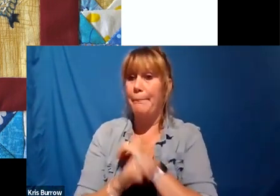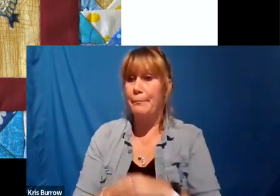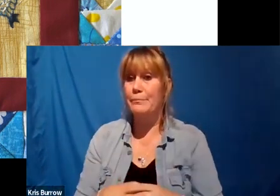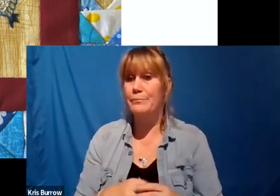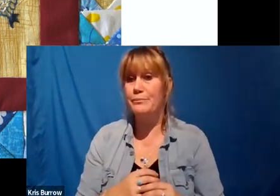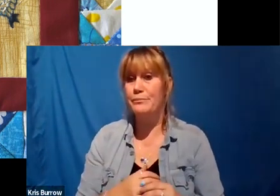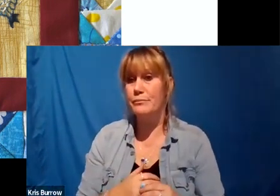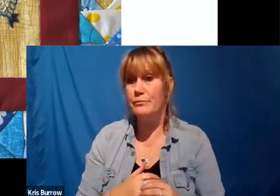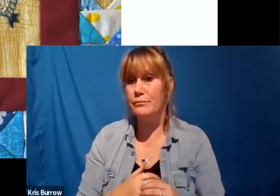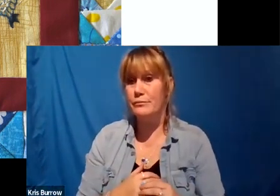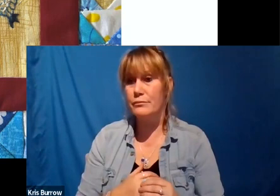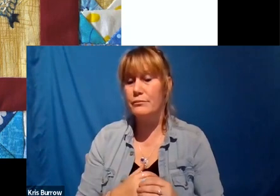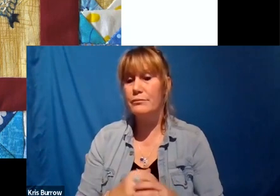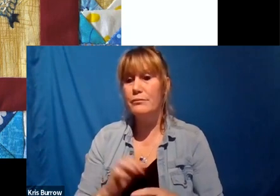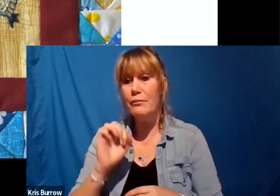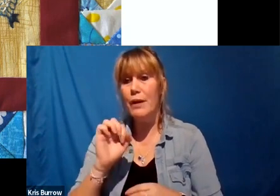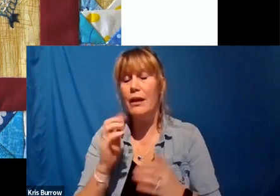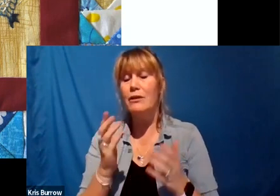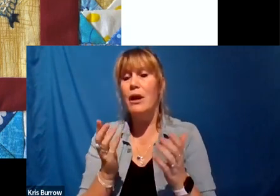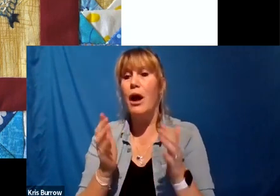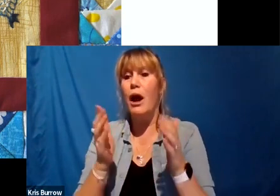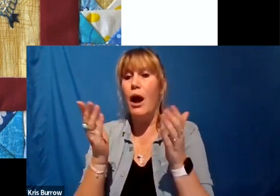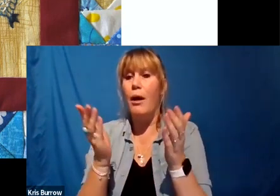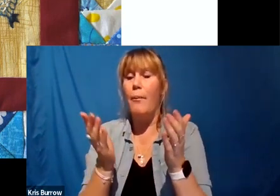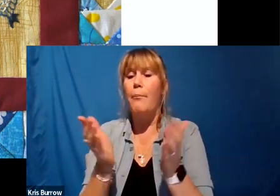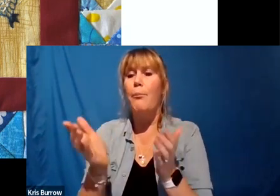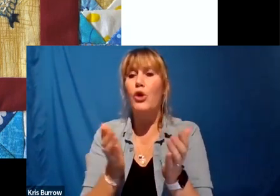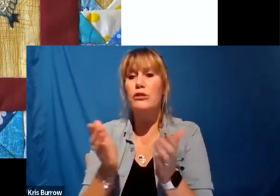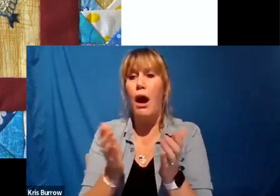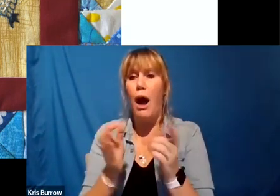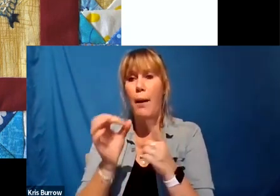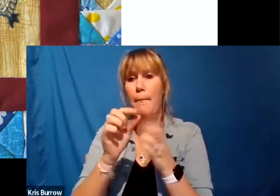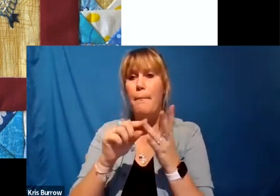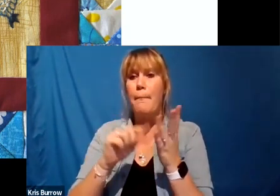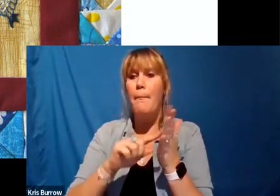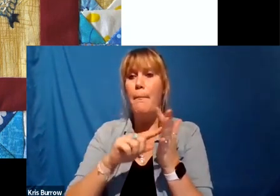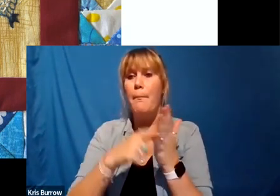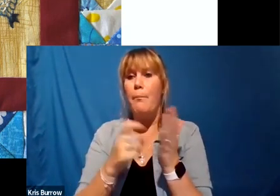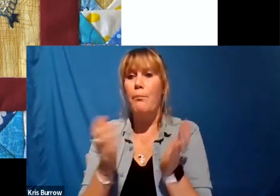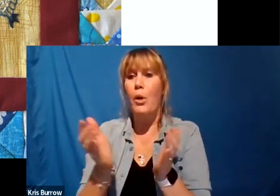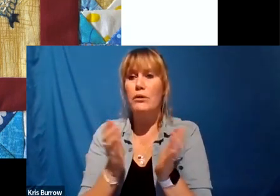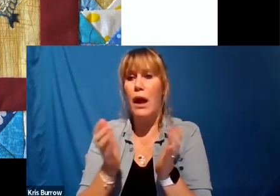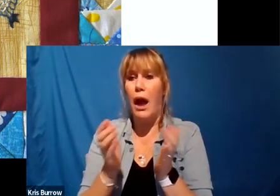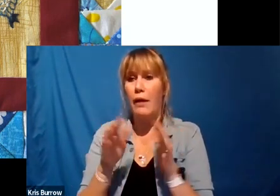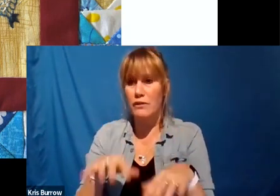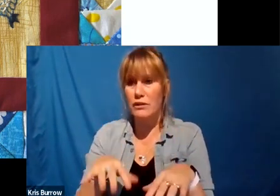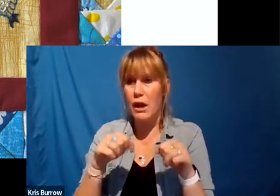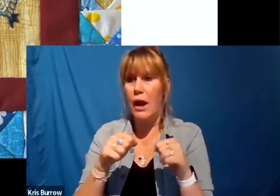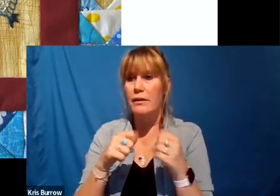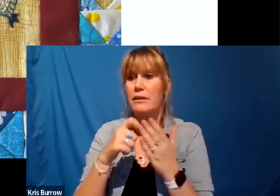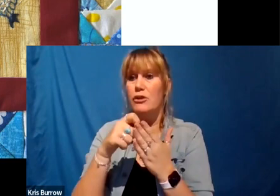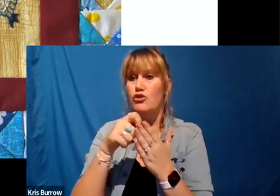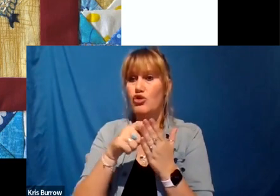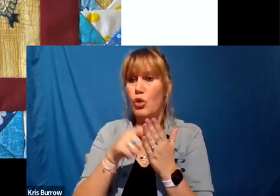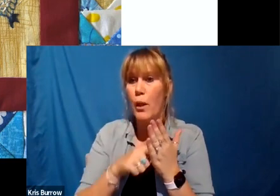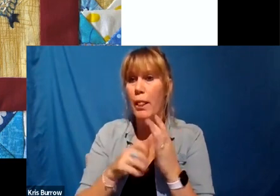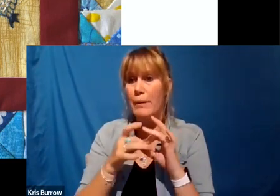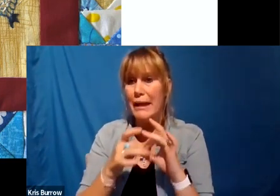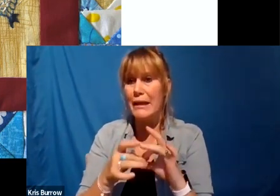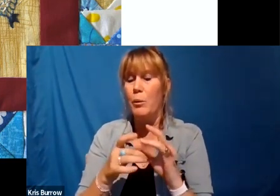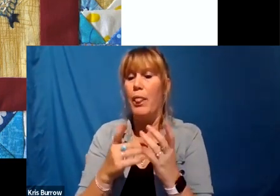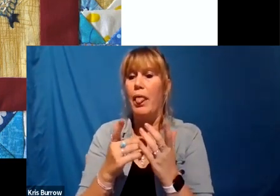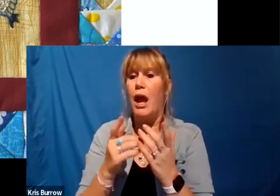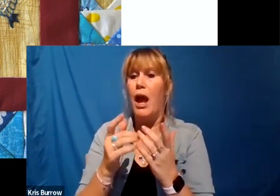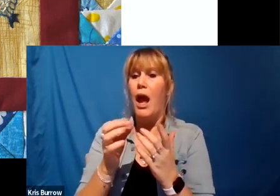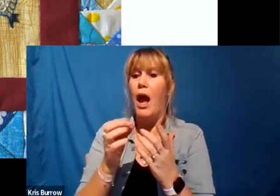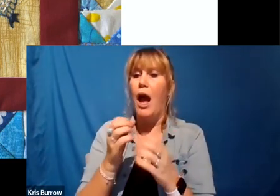she's a potter, and geese come into her pottery. And I've begun drawing them as well with a quill made from a goose feather,